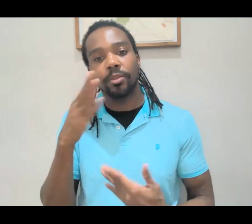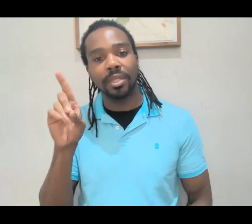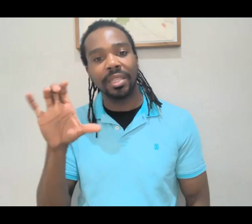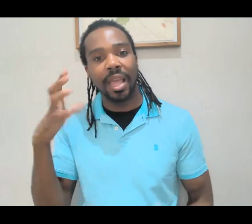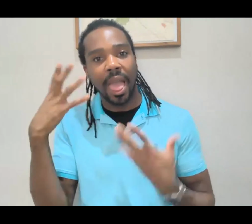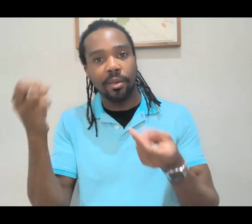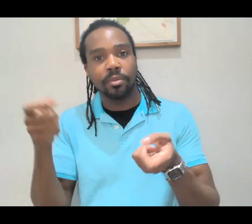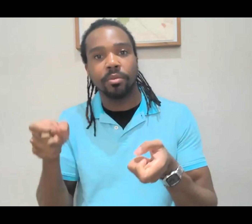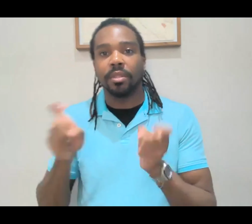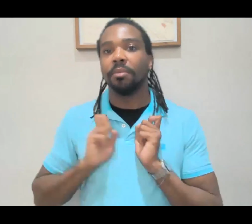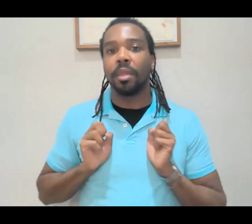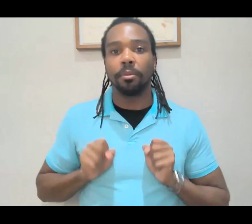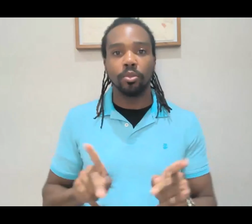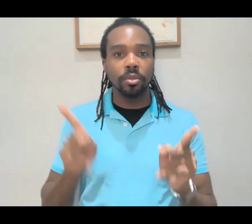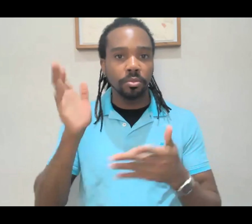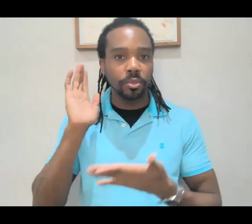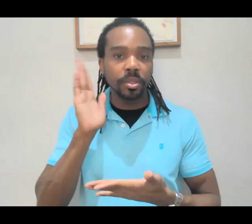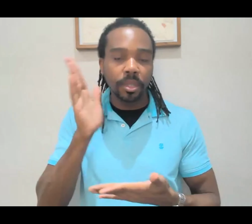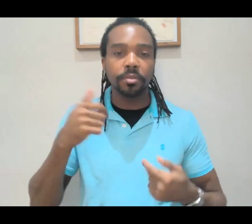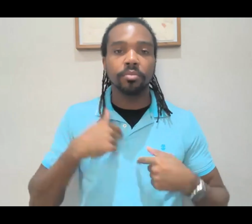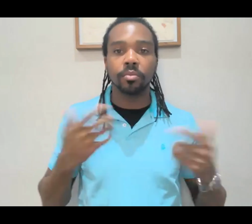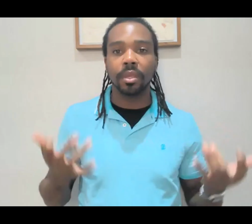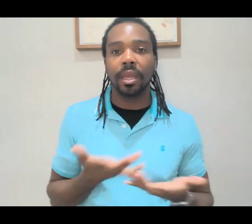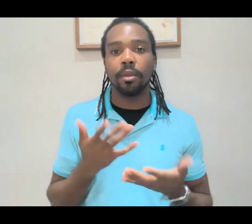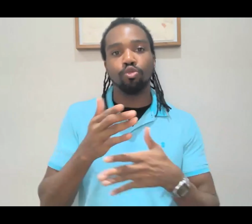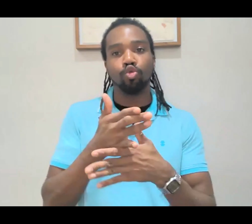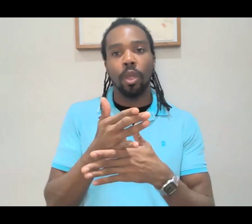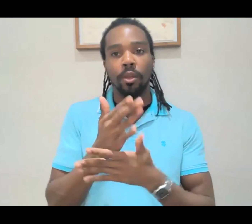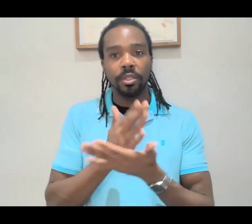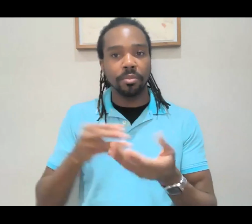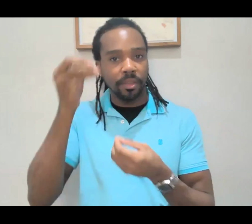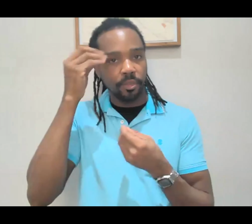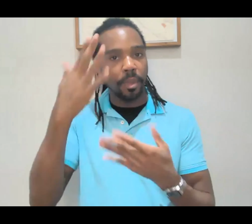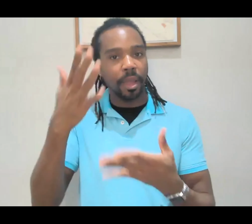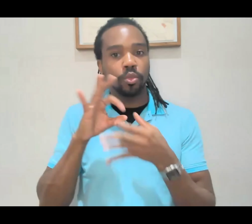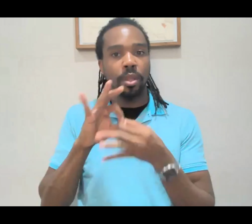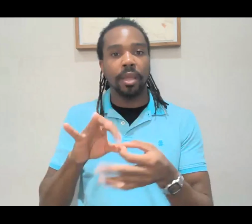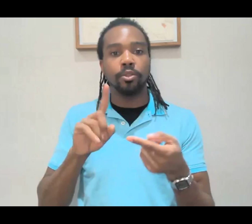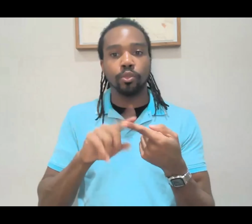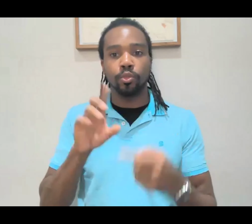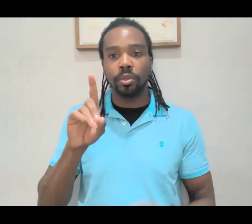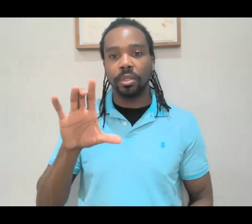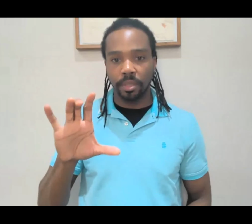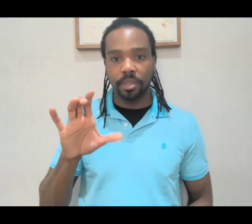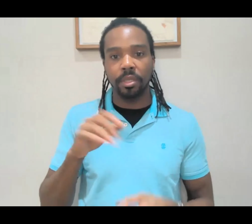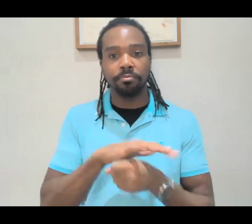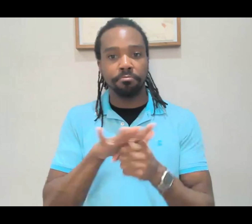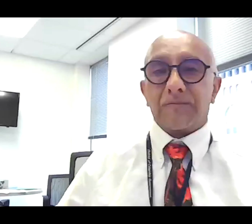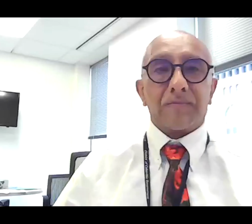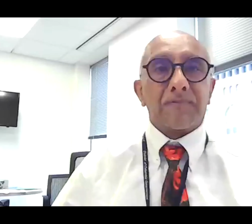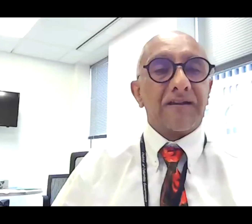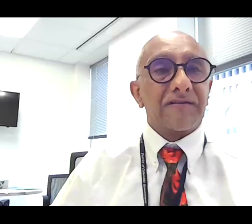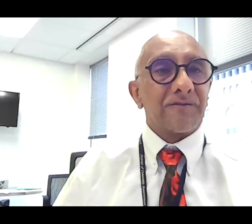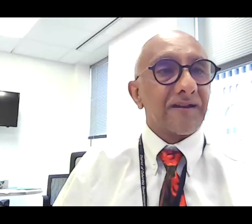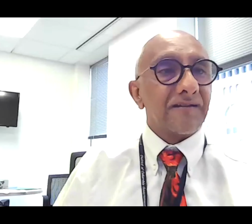present. I'm glad to kind of share some of the information in the district, and also I have talked to this group before, so